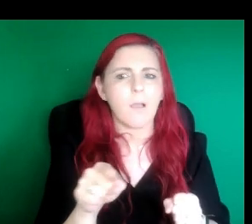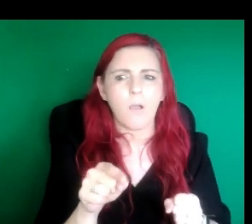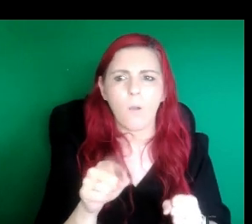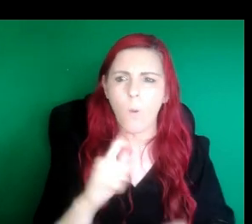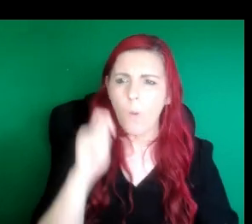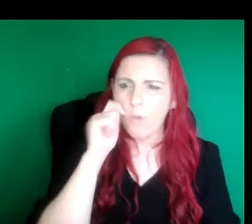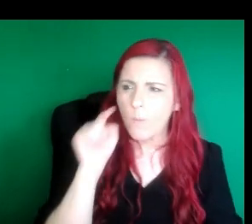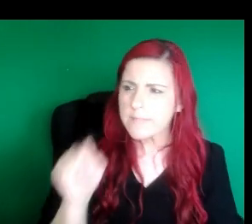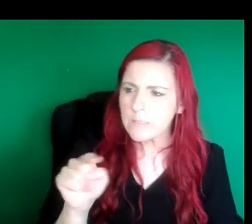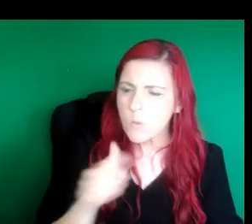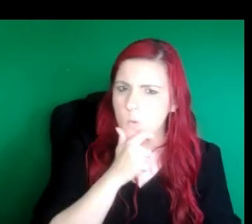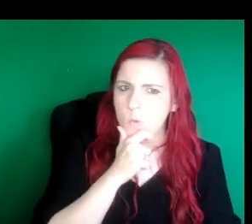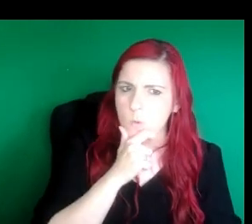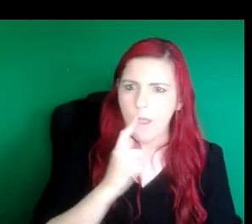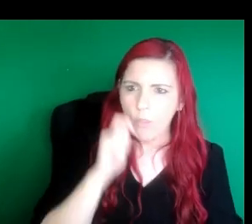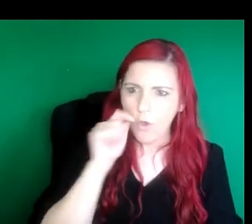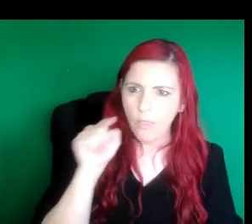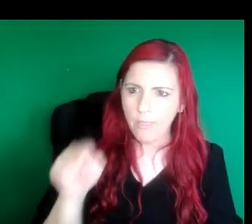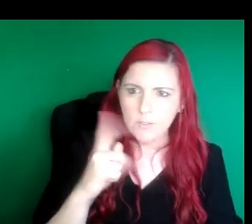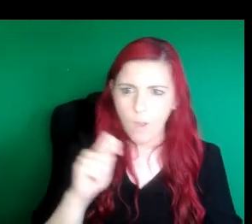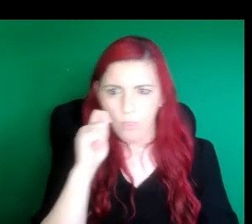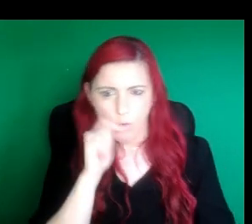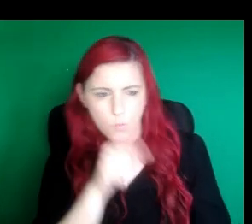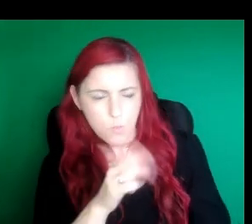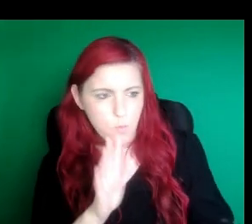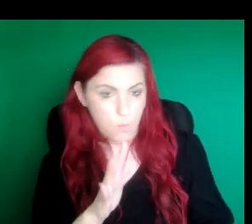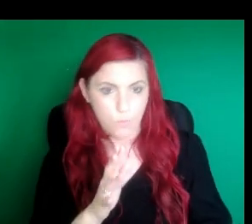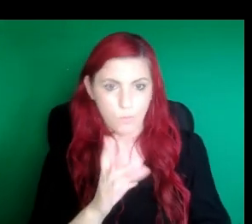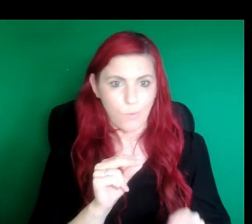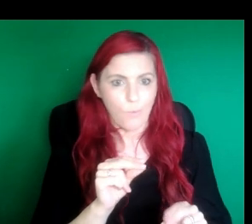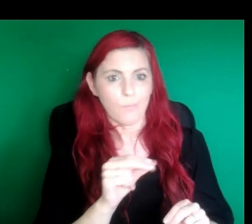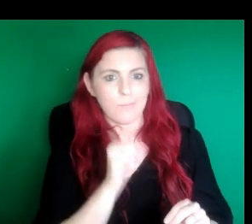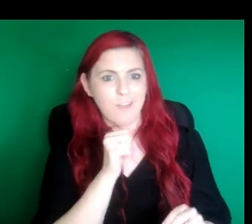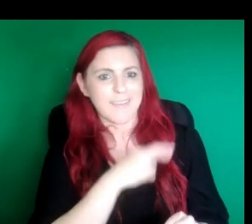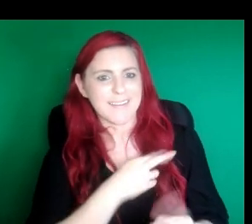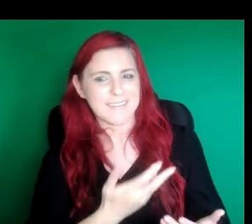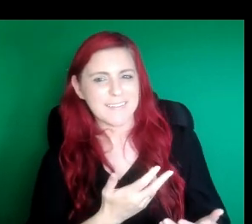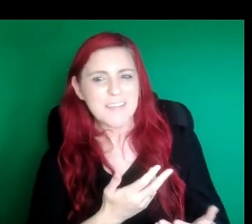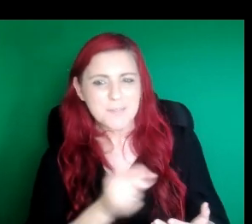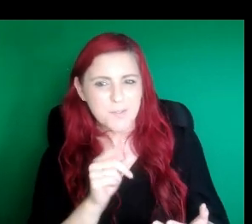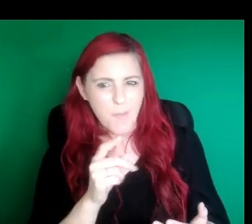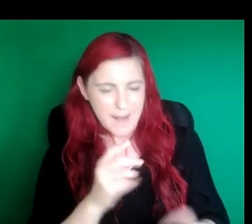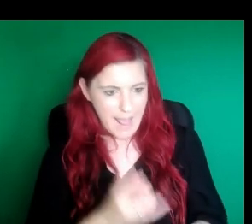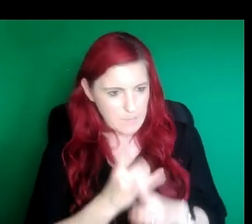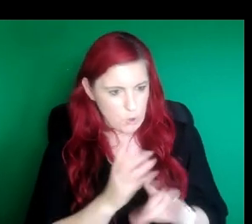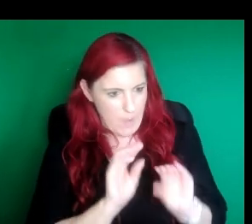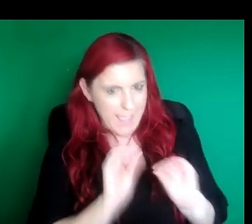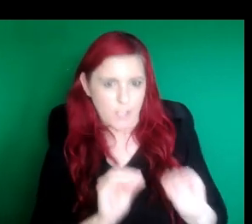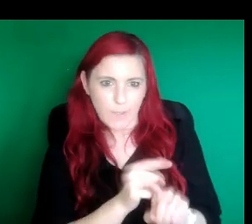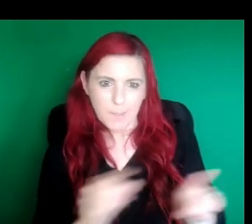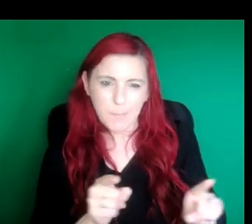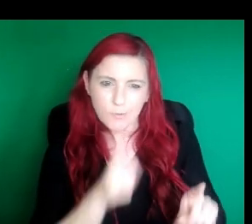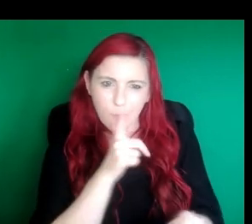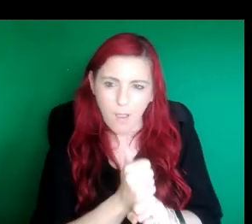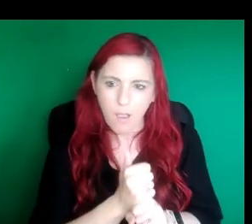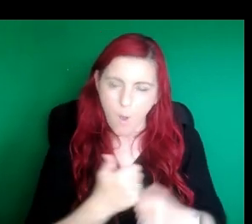that it was going to change, my life. I thought I was going to have new rights. Well, no, not really. And it helps educate the community about their